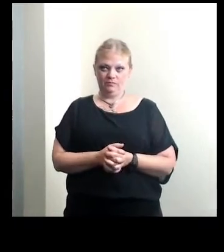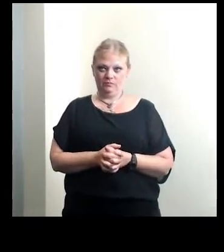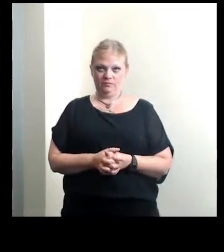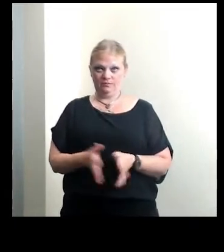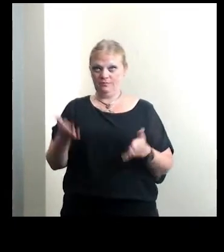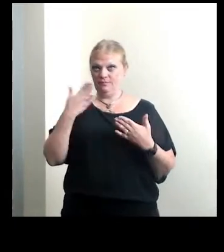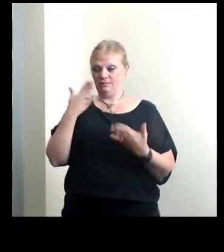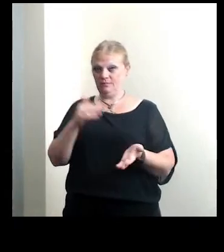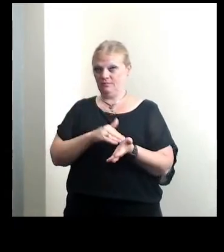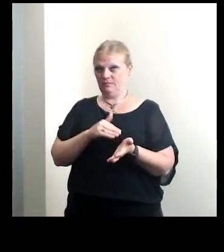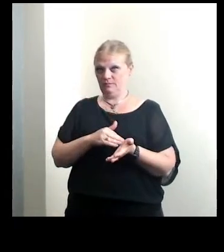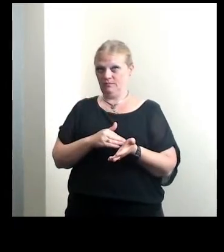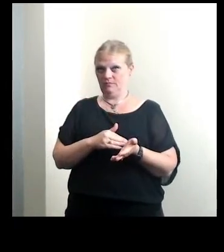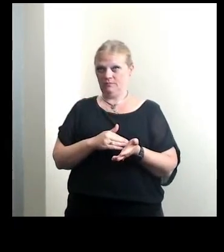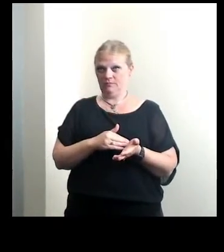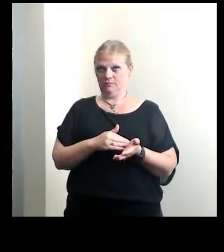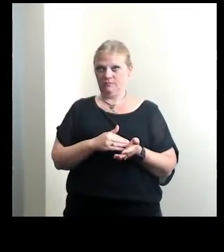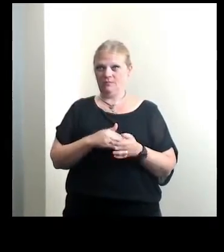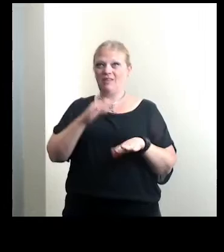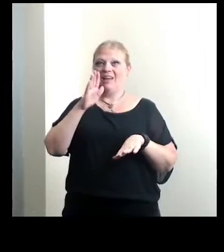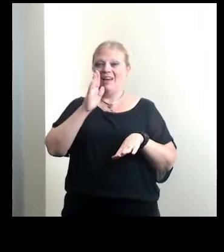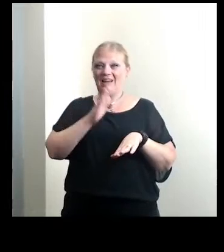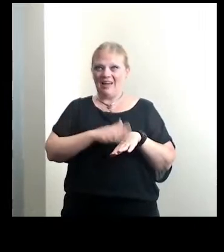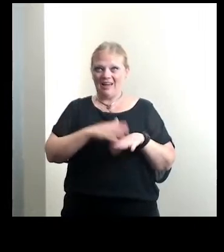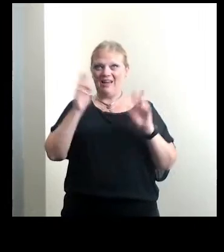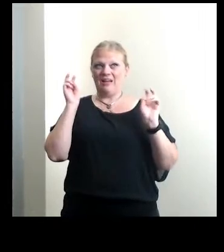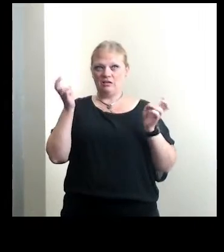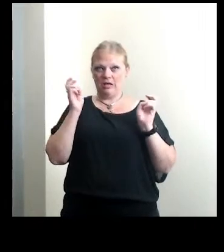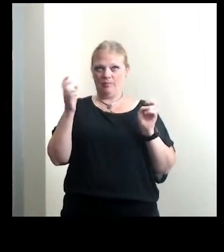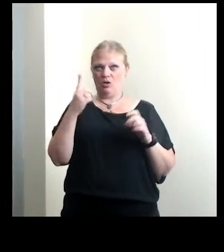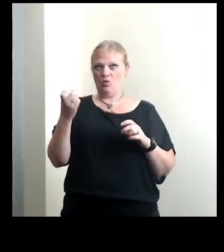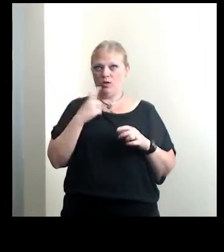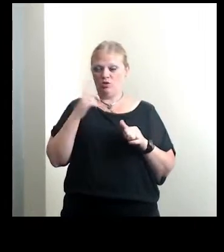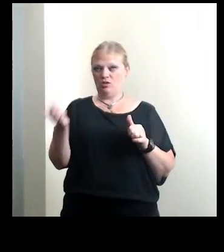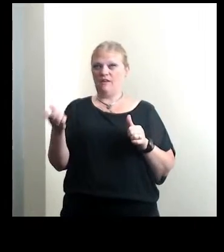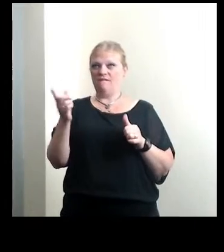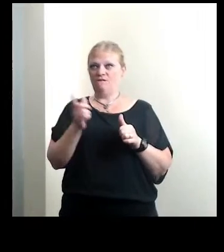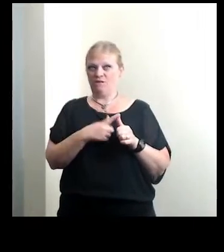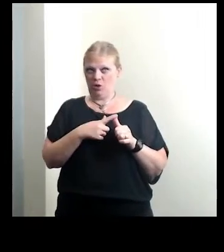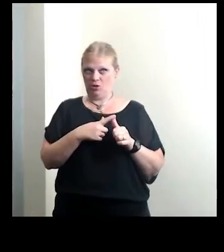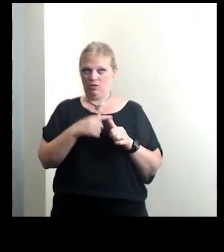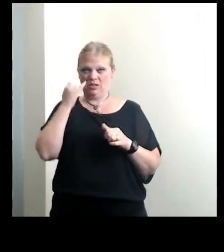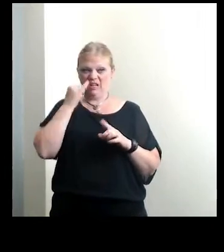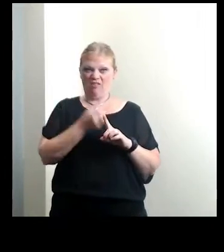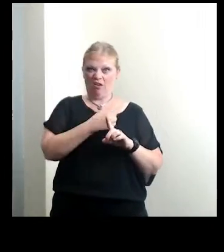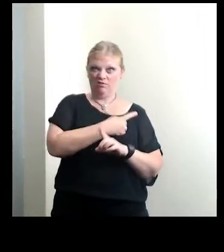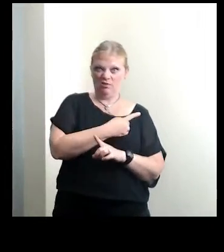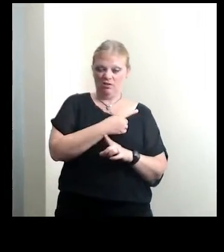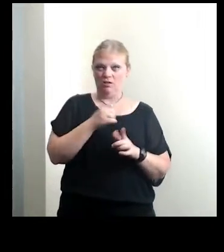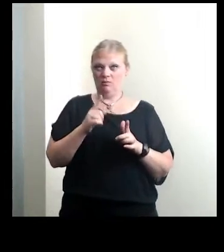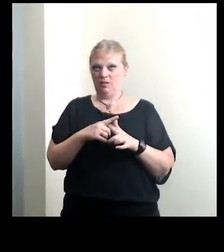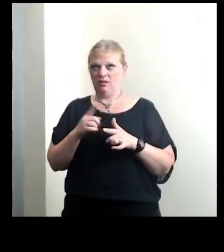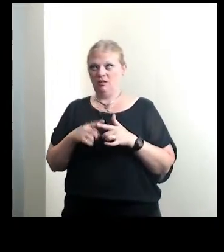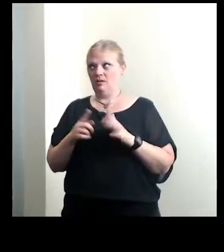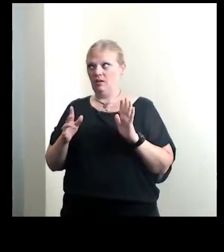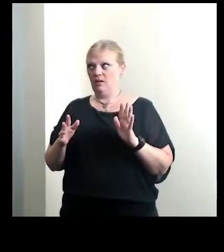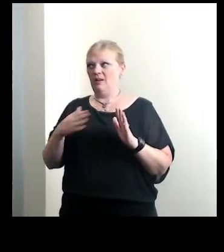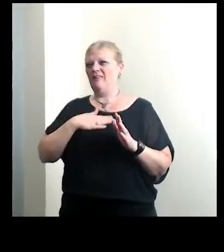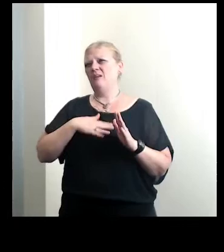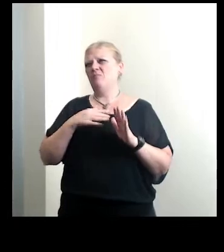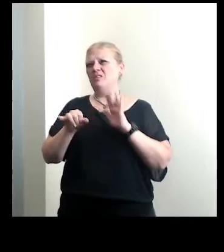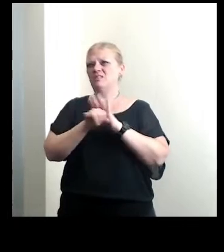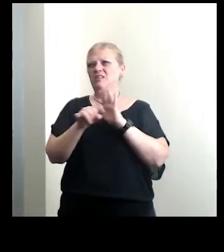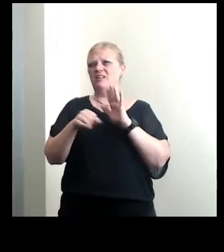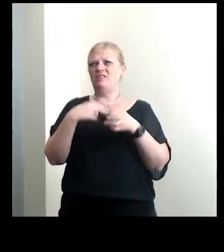Thank you, Doctor. We will take on-topic questions first. I know there's going to be some off-topic questions. And if you could, please identify yourself and name